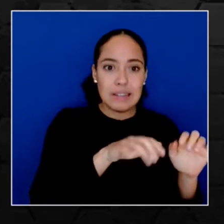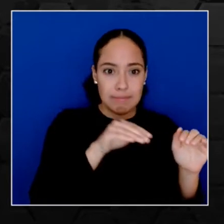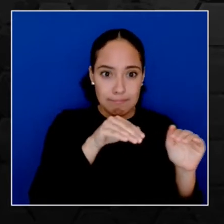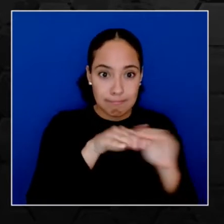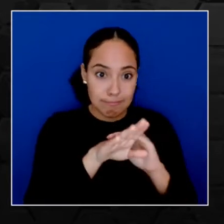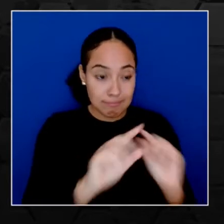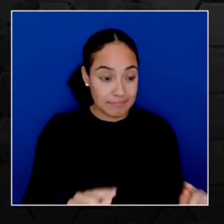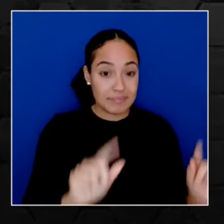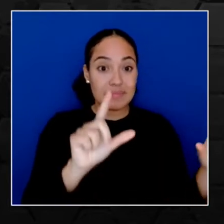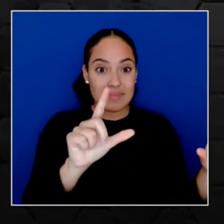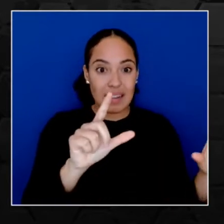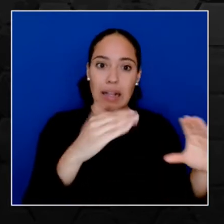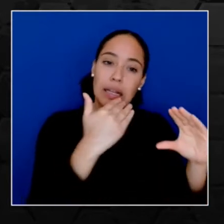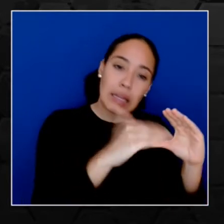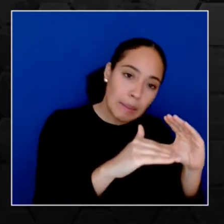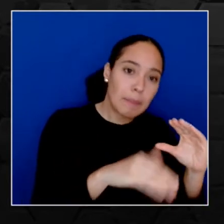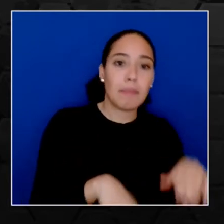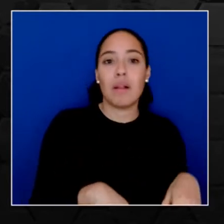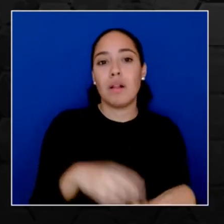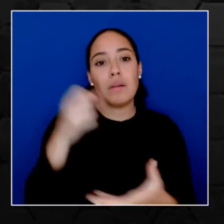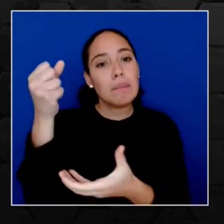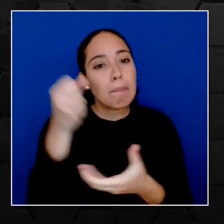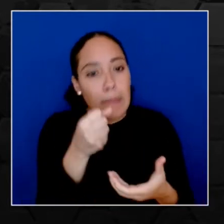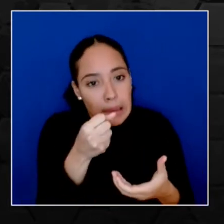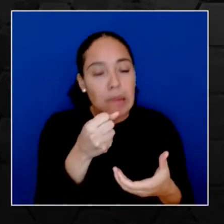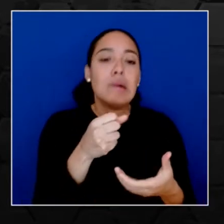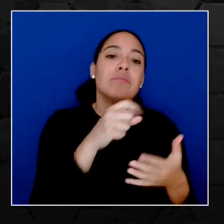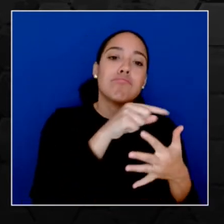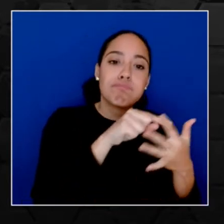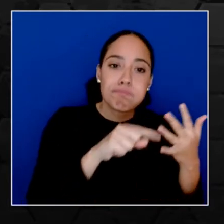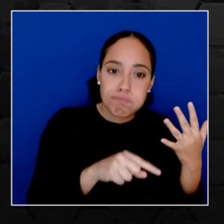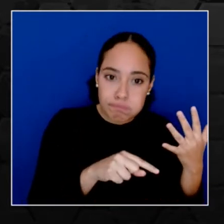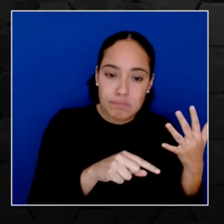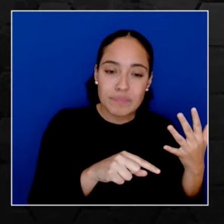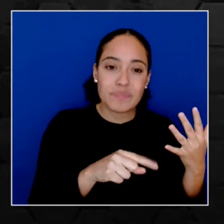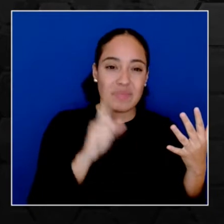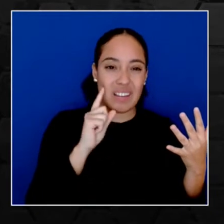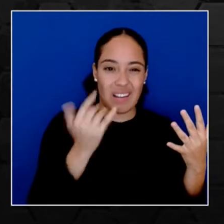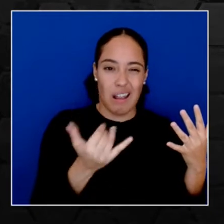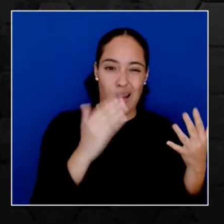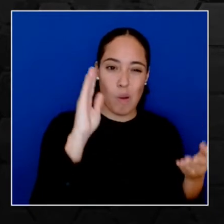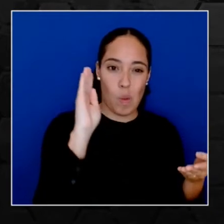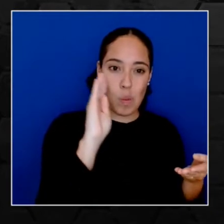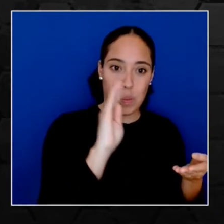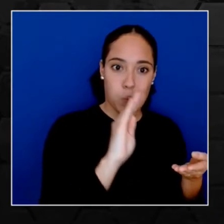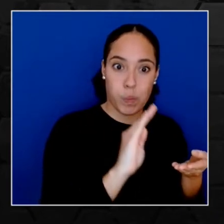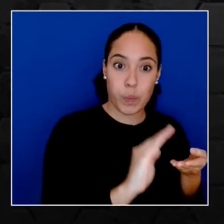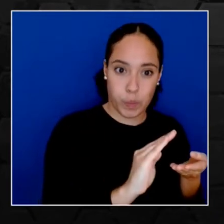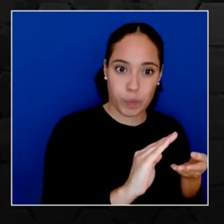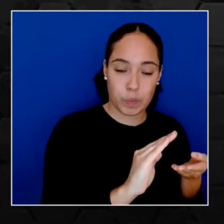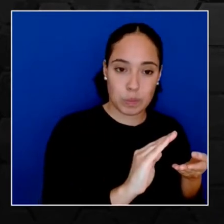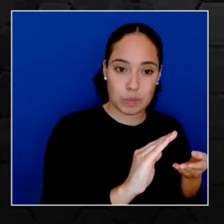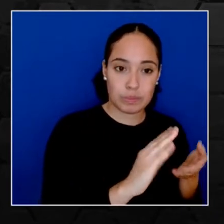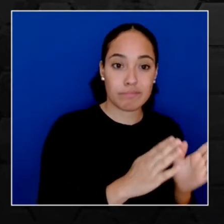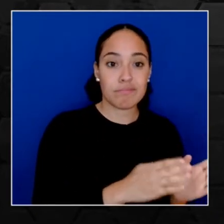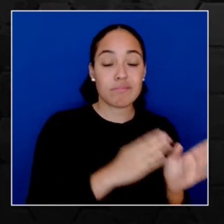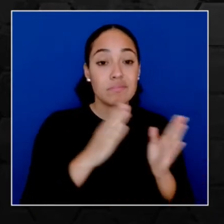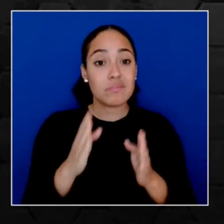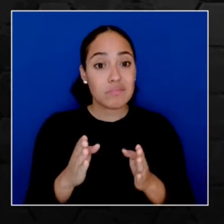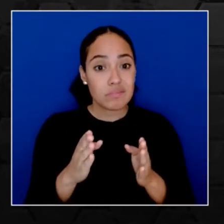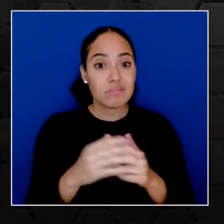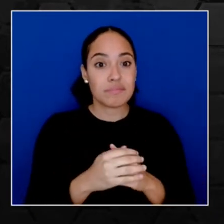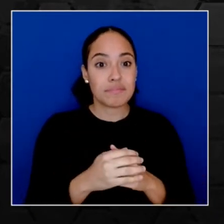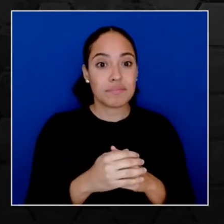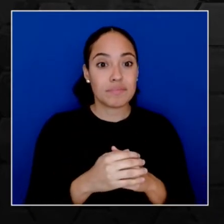transitioned into credit cards, which gave the rise of online banking right now to mobile payment. Now, if you recall that